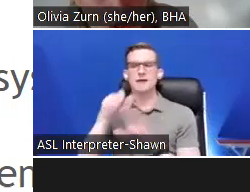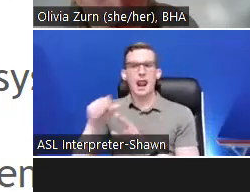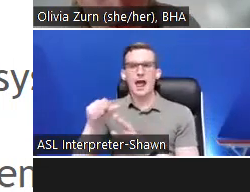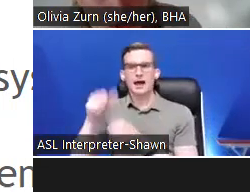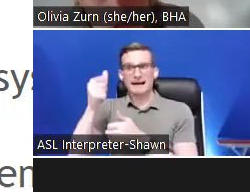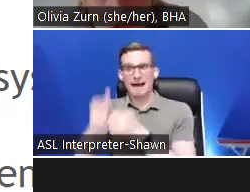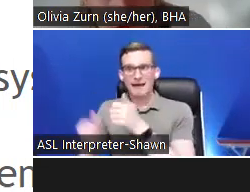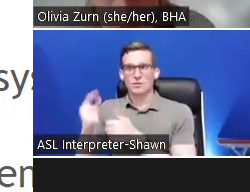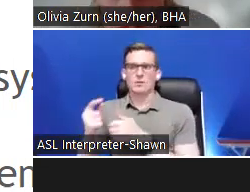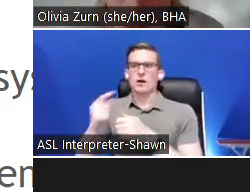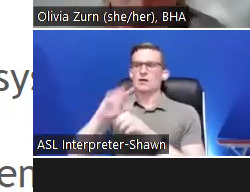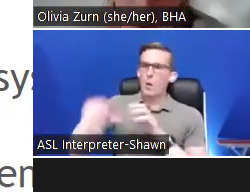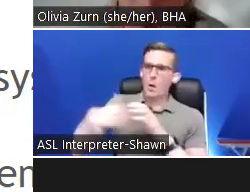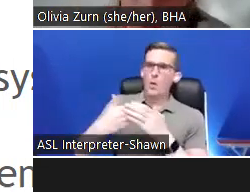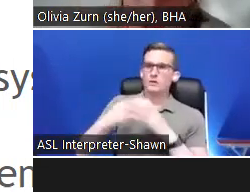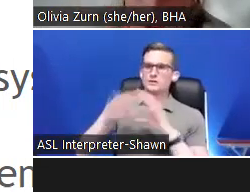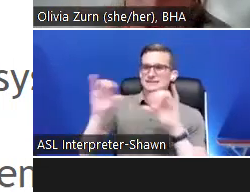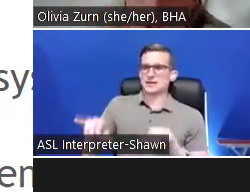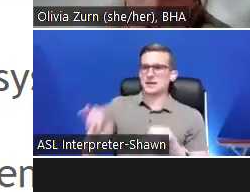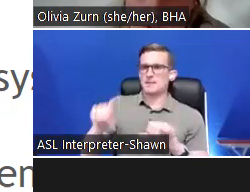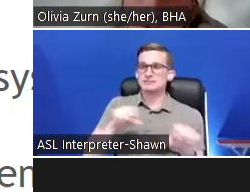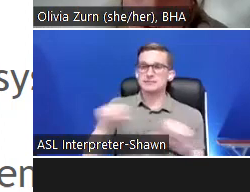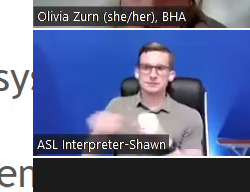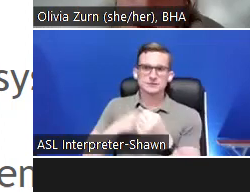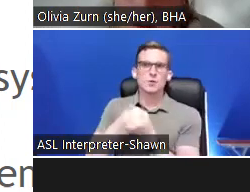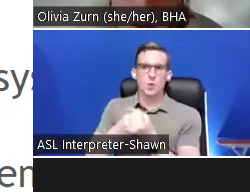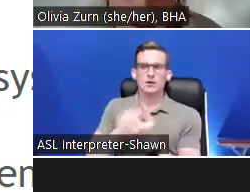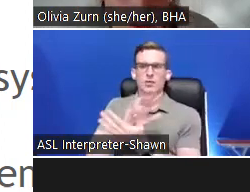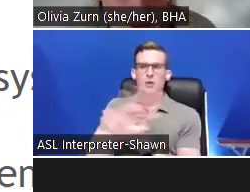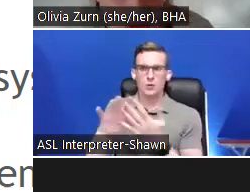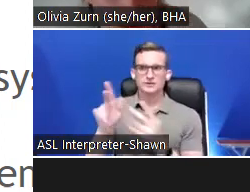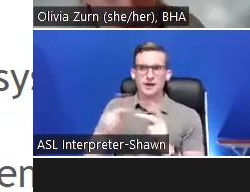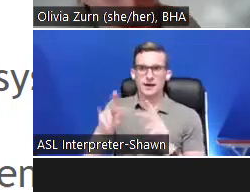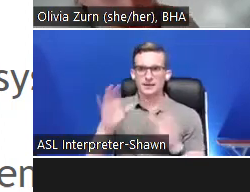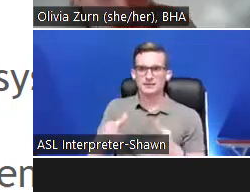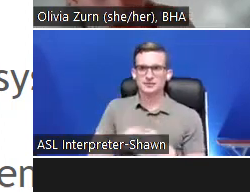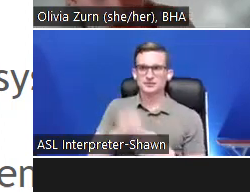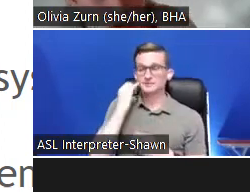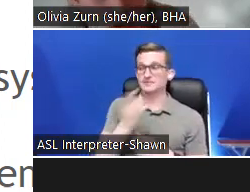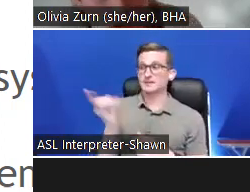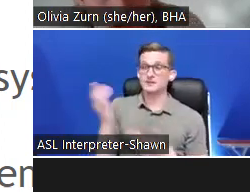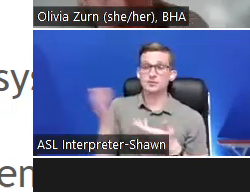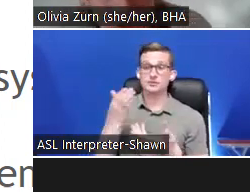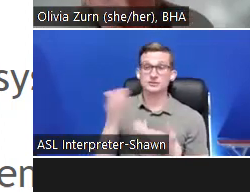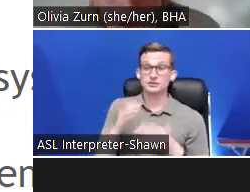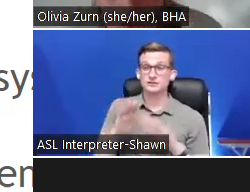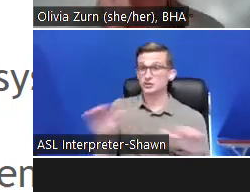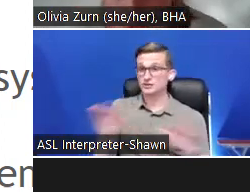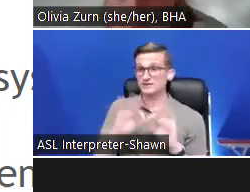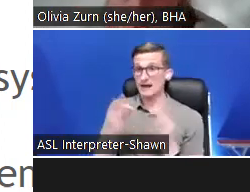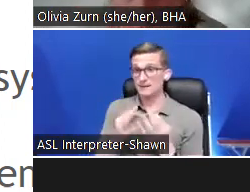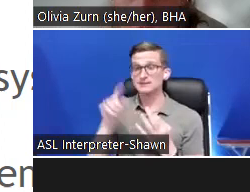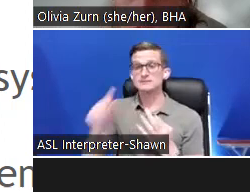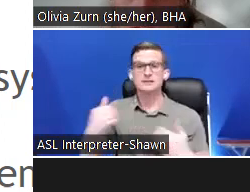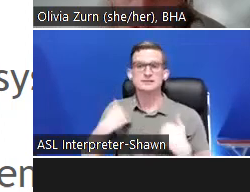So children and families, and if you're serving children and families, you have to have that endorsement. Adults and older adults, individuals